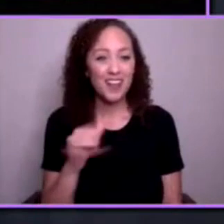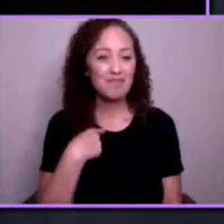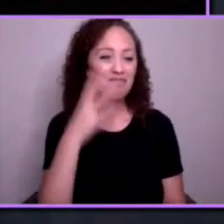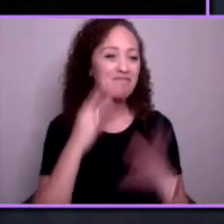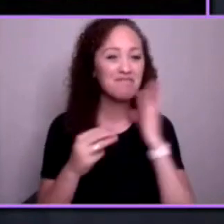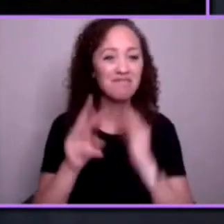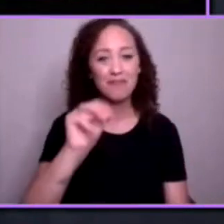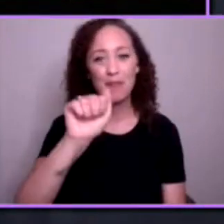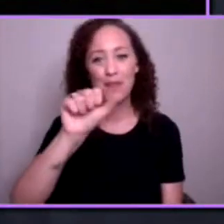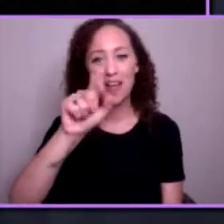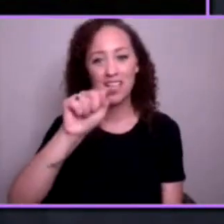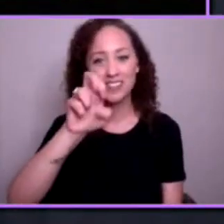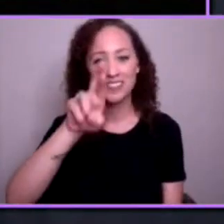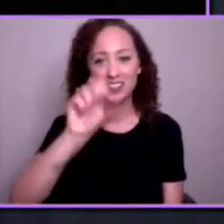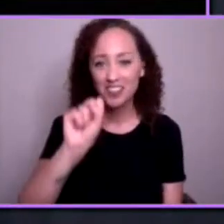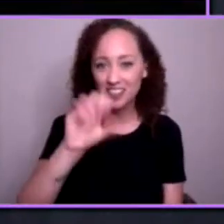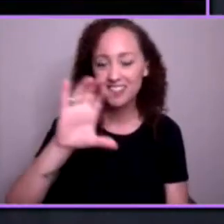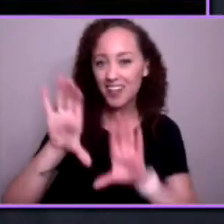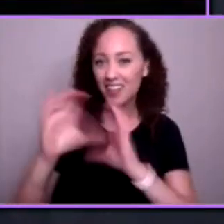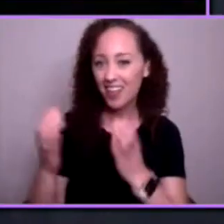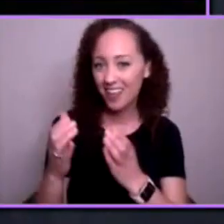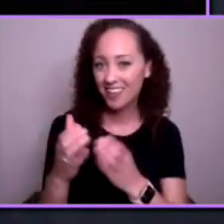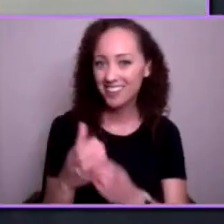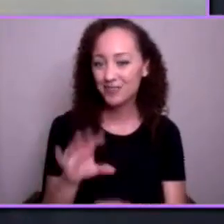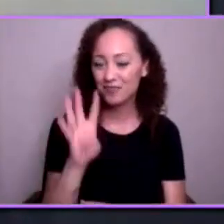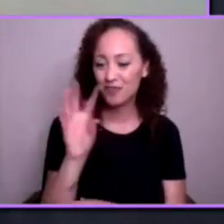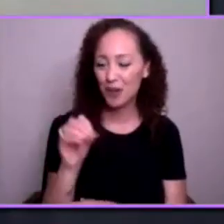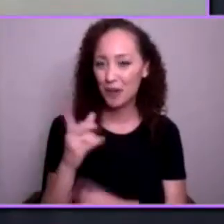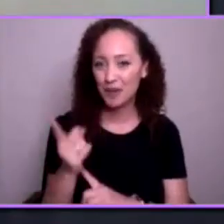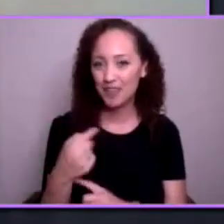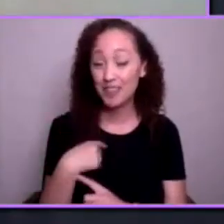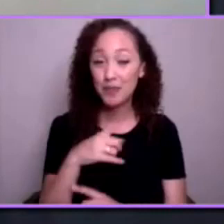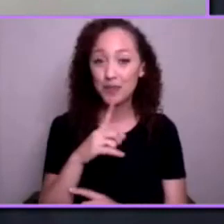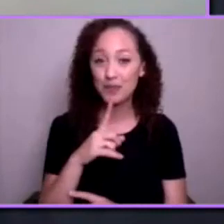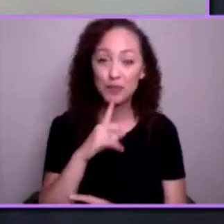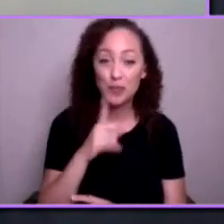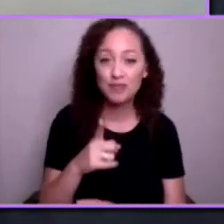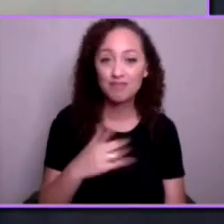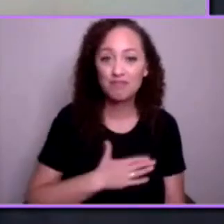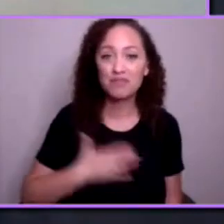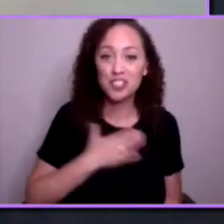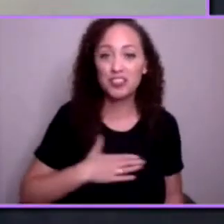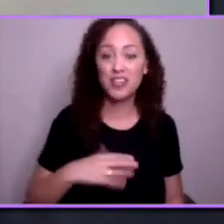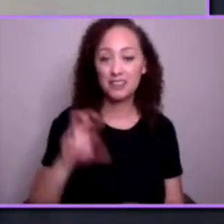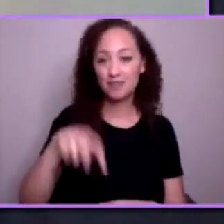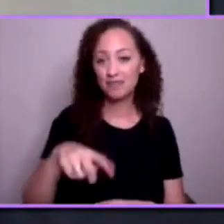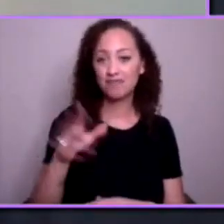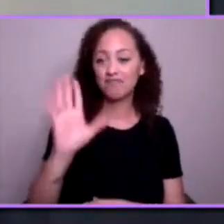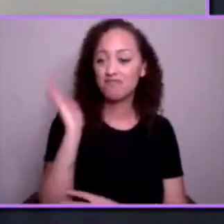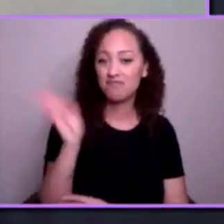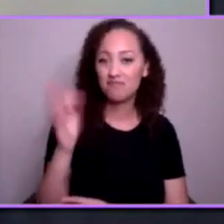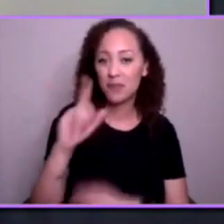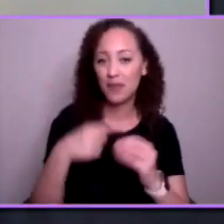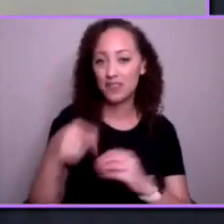So I really appreciate everyone's insights and input into this important topic. And I have been dancing in Lindy Hop since 1999. So